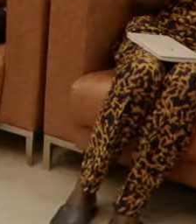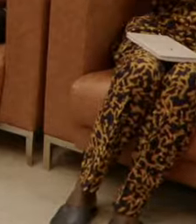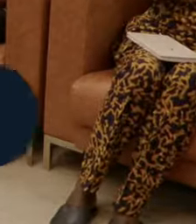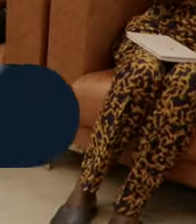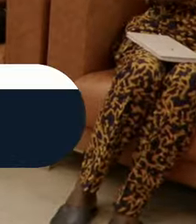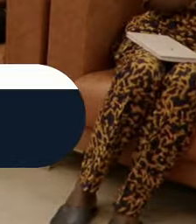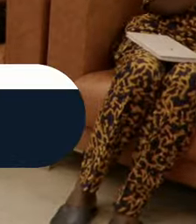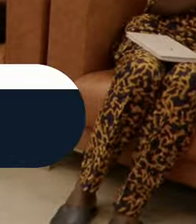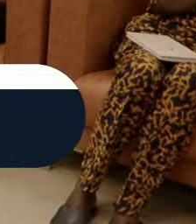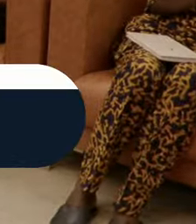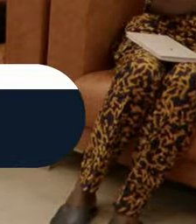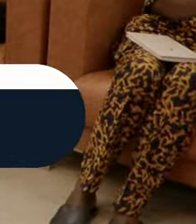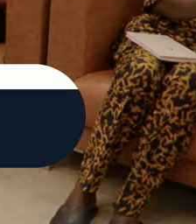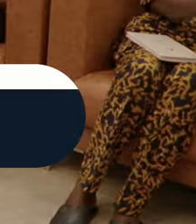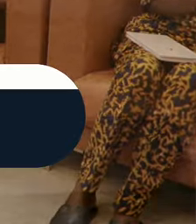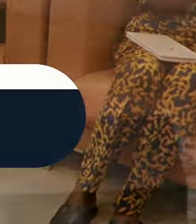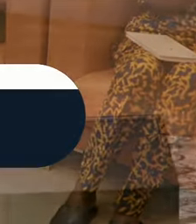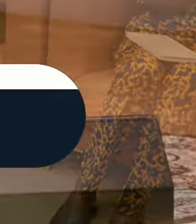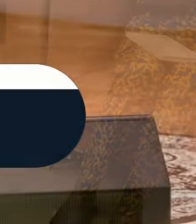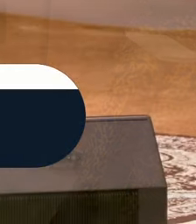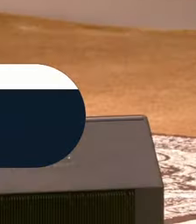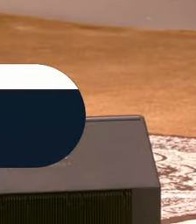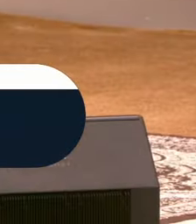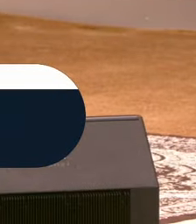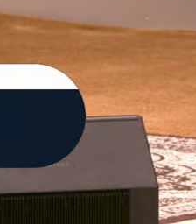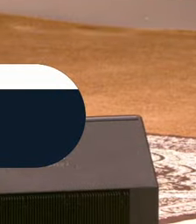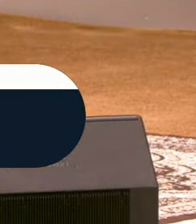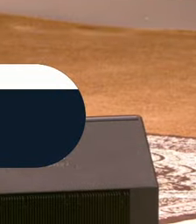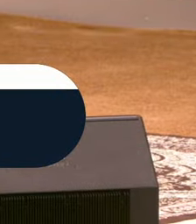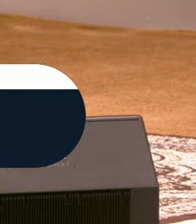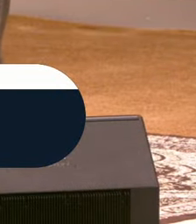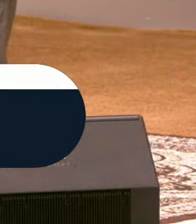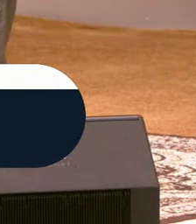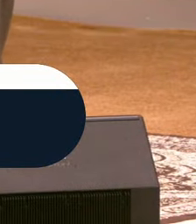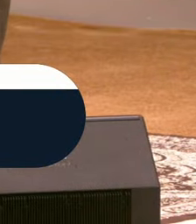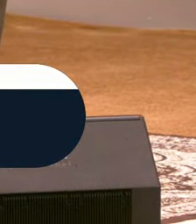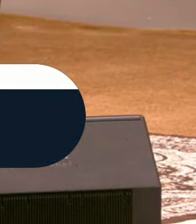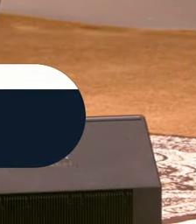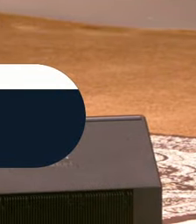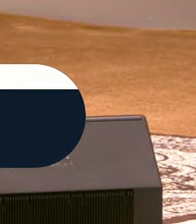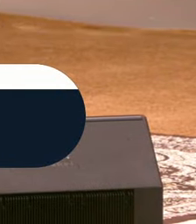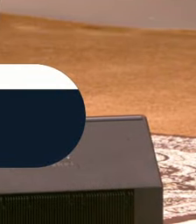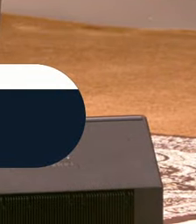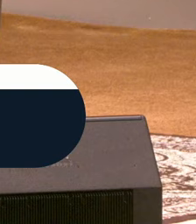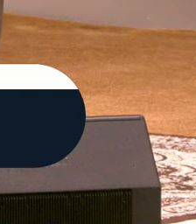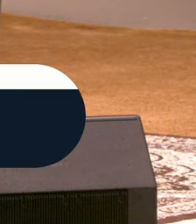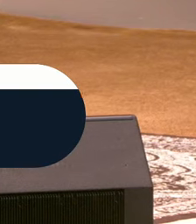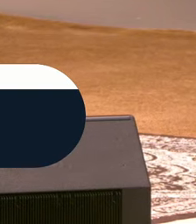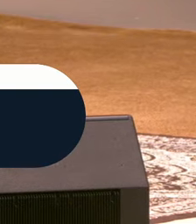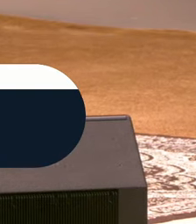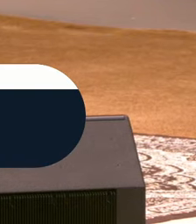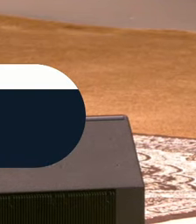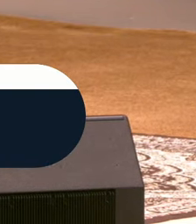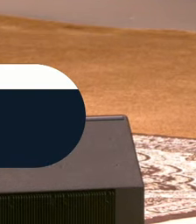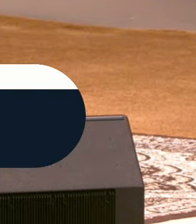to 19. It talks about faith. Now there are people that do not understand the